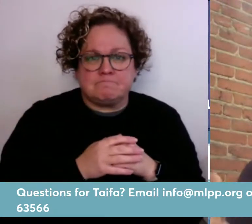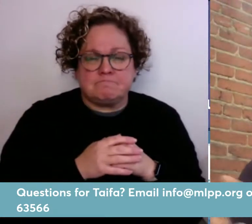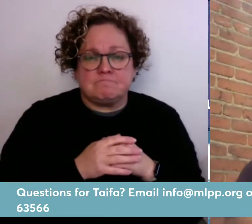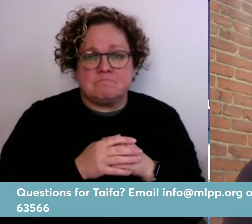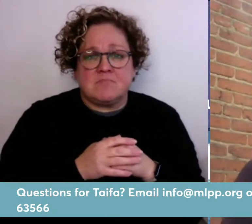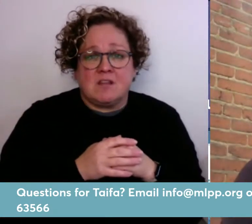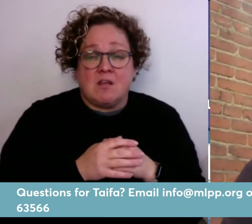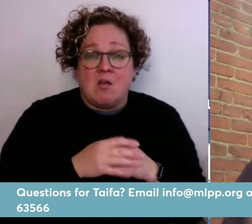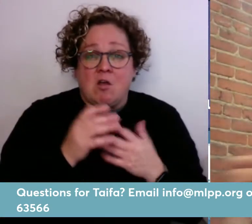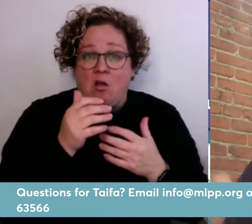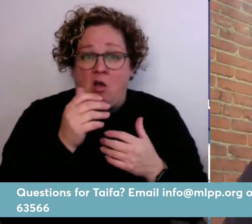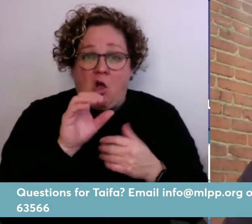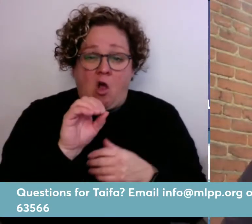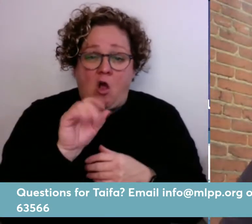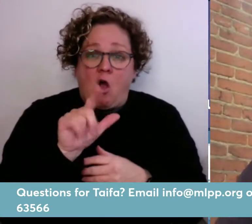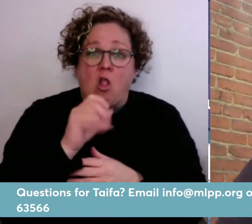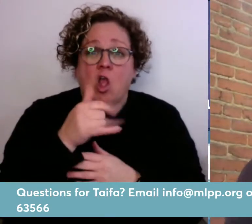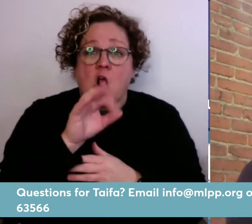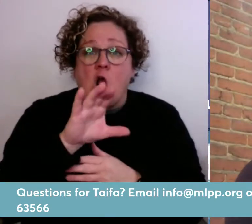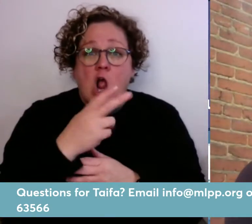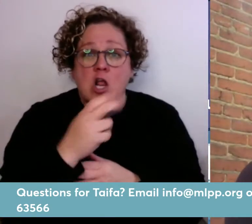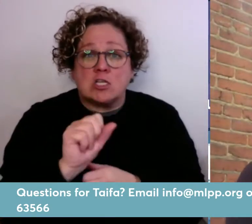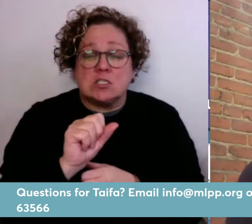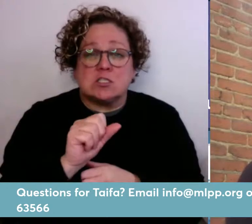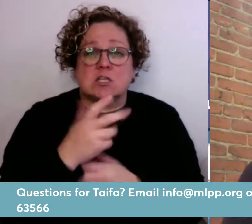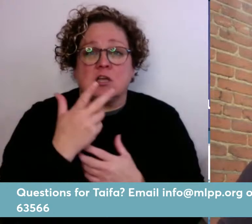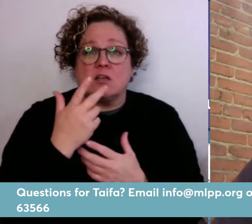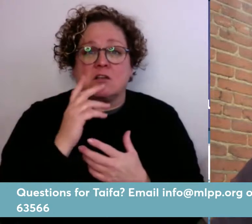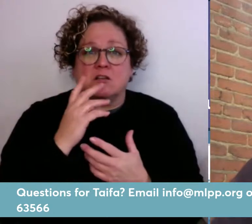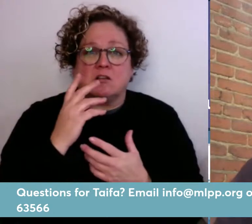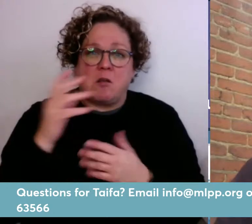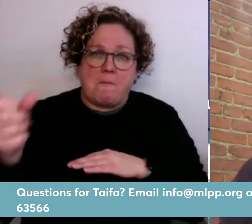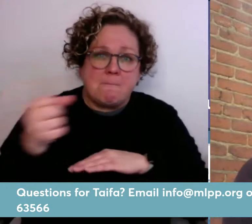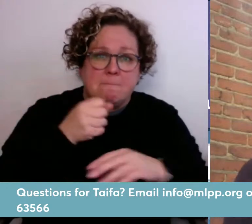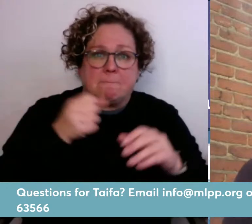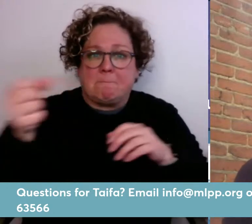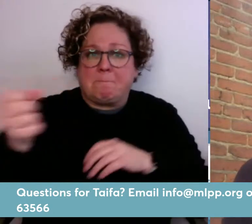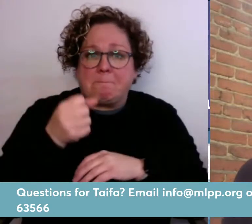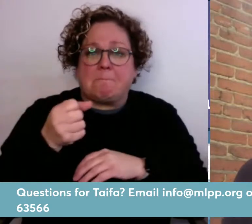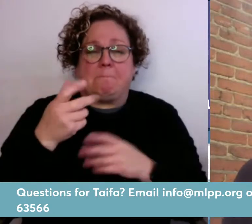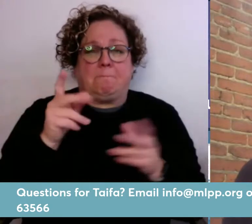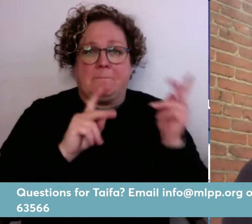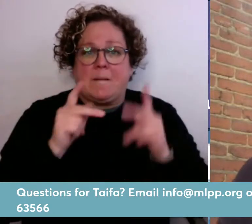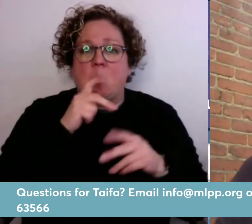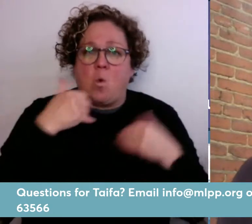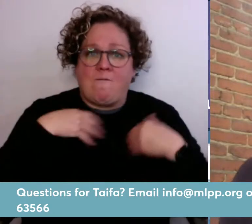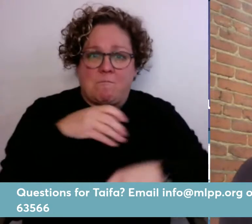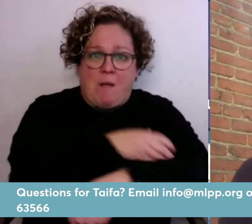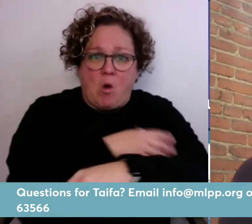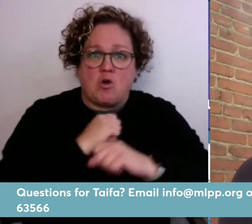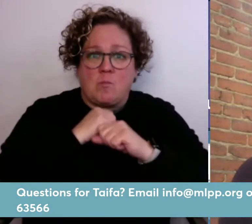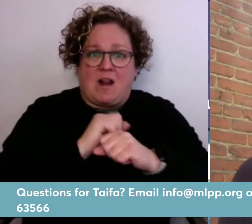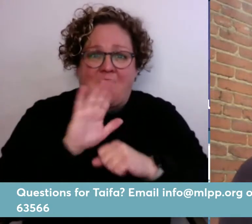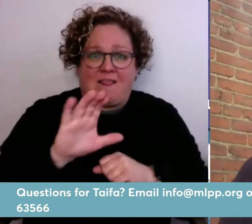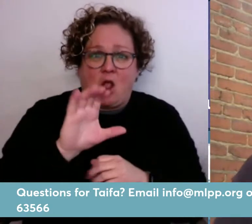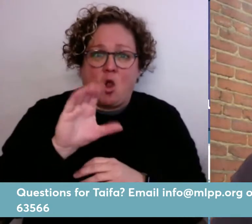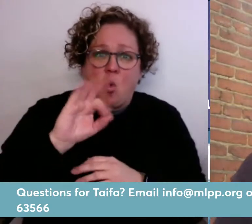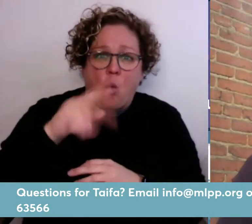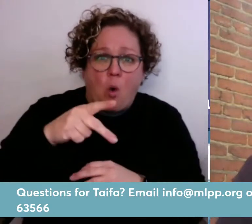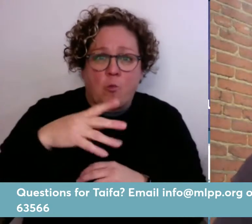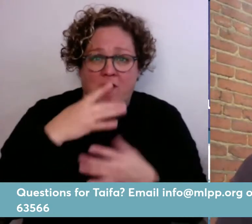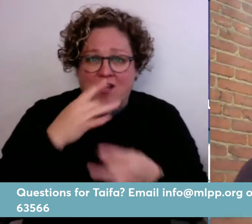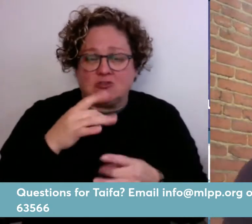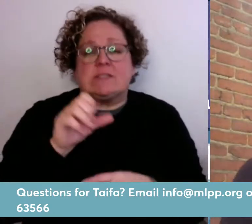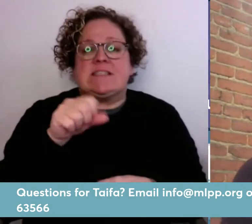the oligarchs putting unprincipled politicians in power to protect corporate interests? Yes. It's